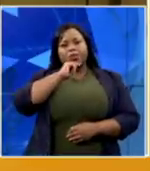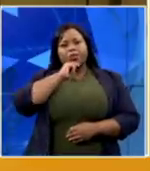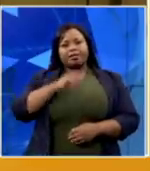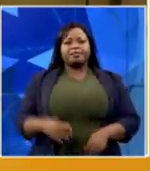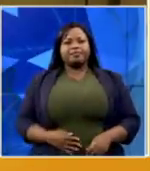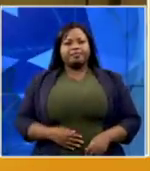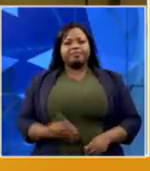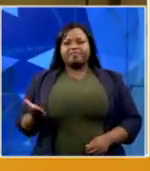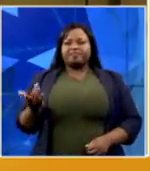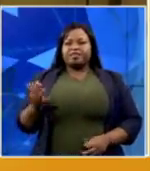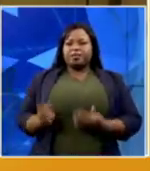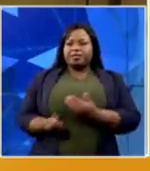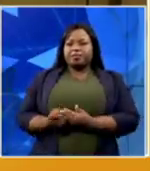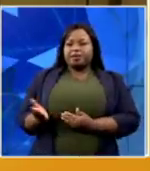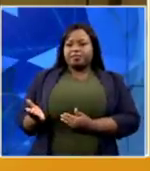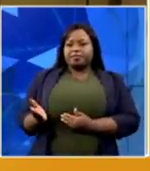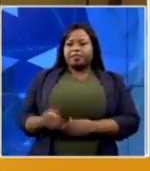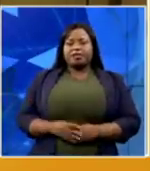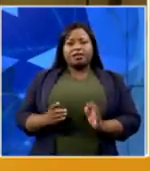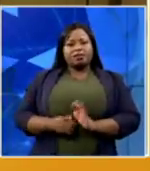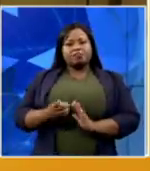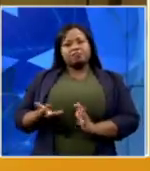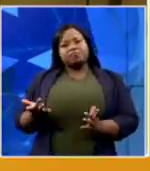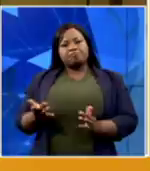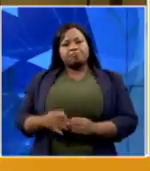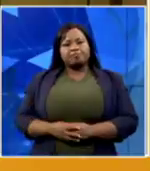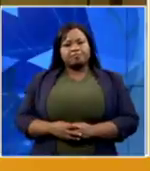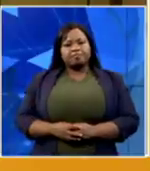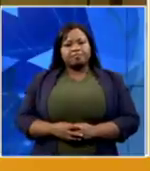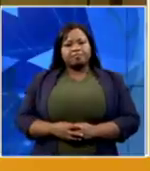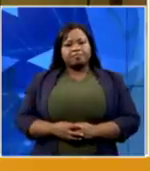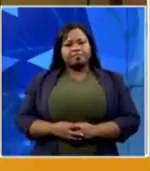tell us exactly what's happening and what the developments are there at the Cape Town Stadium.